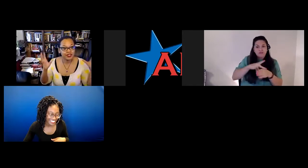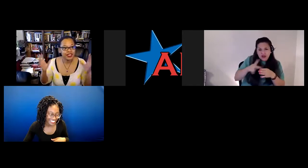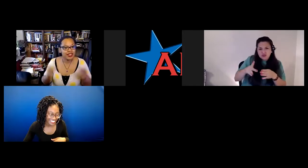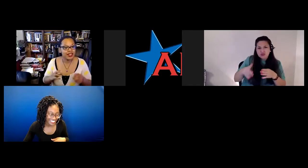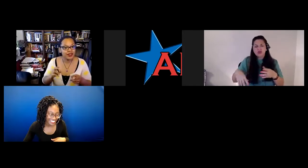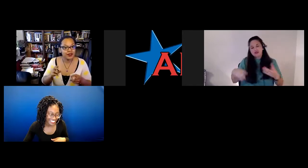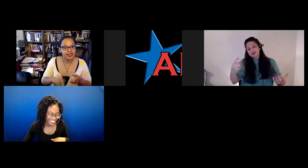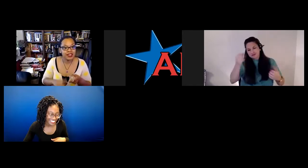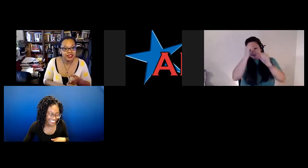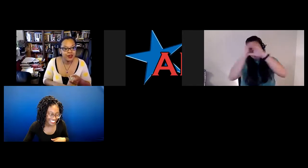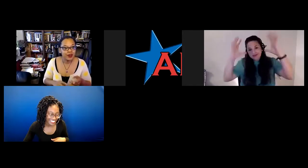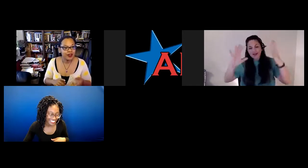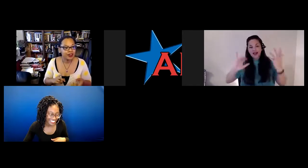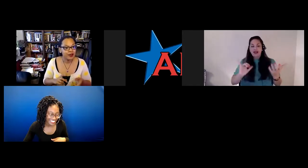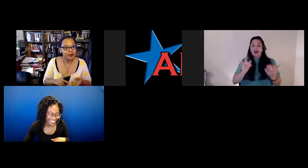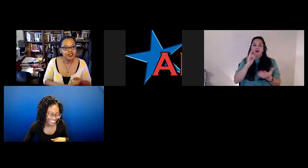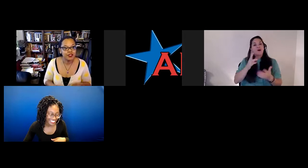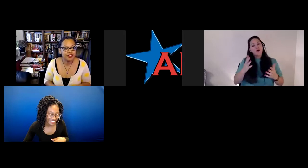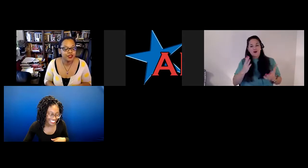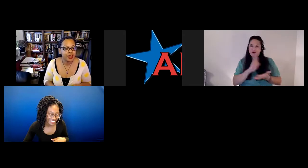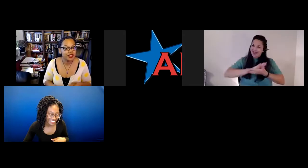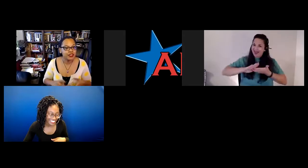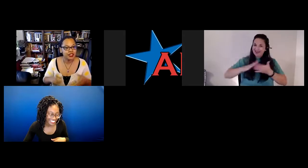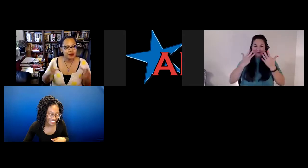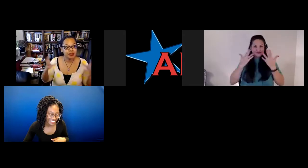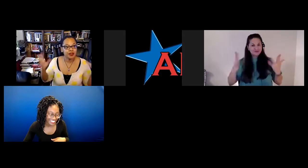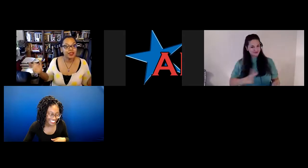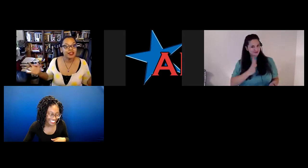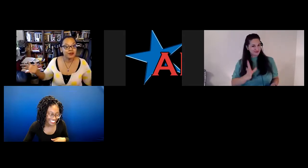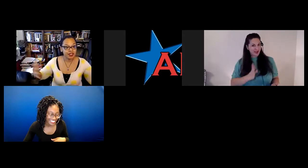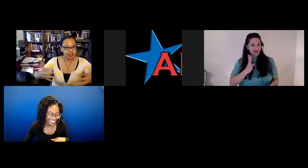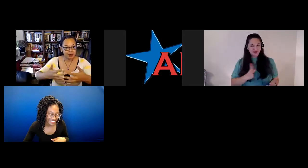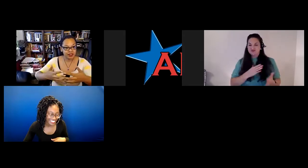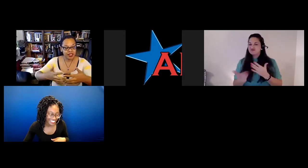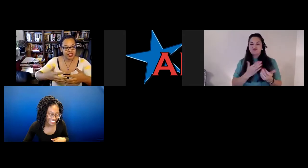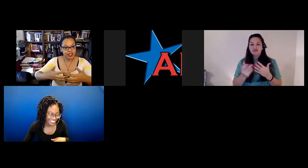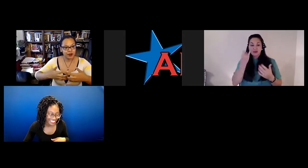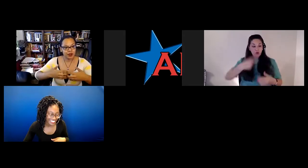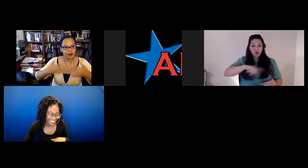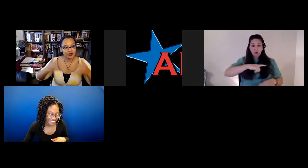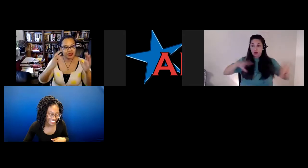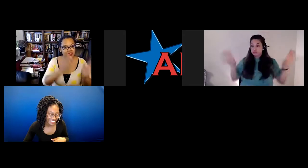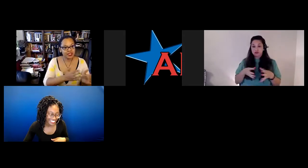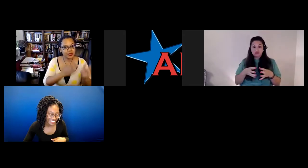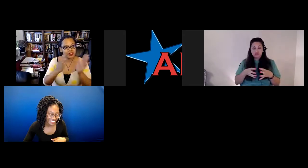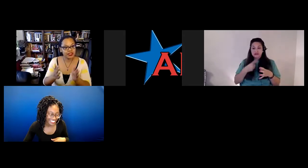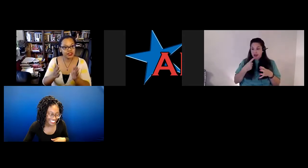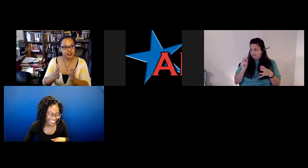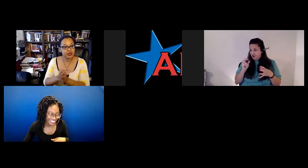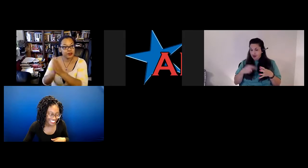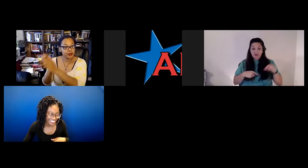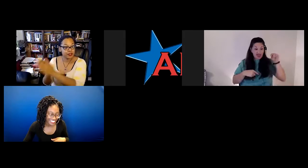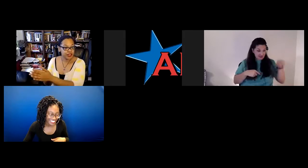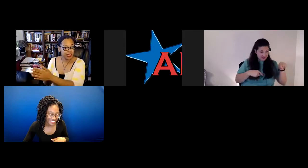constructs, right? How nice they are or how much they use their manners, but that we come together and we say, well, this equals this,